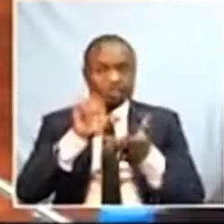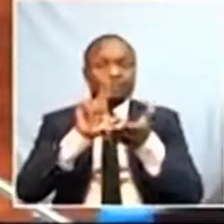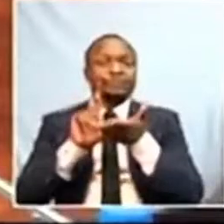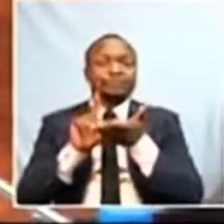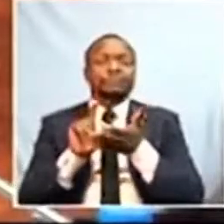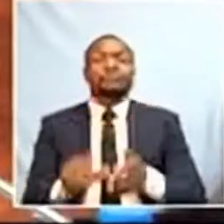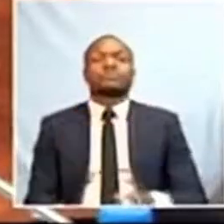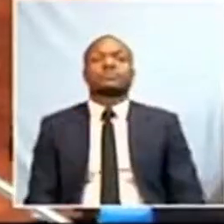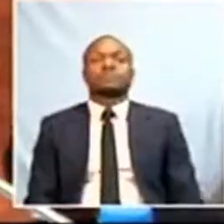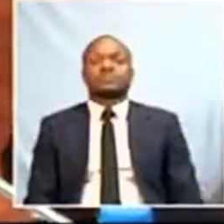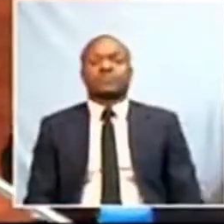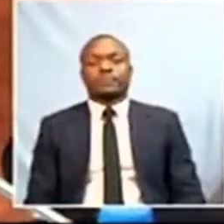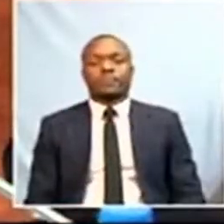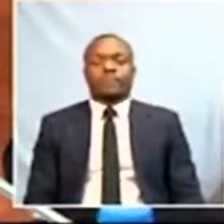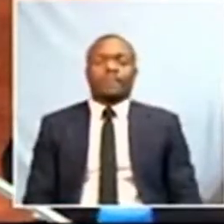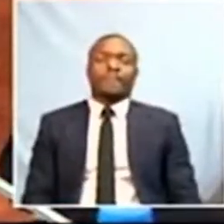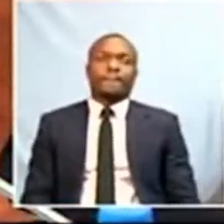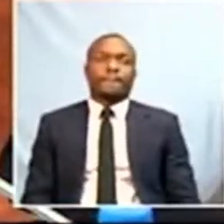loans.